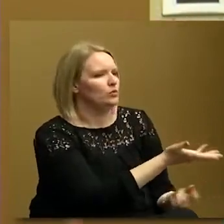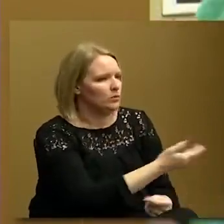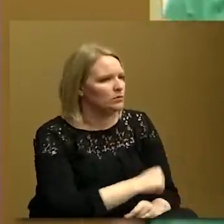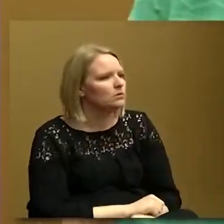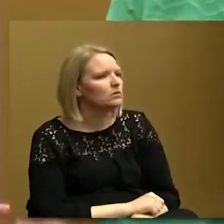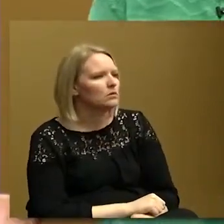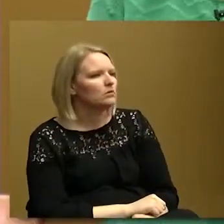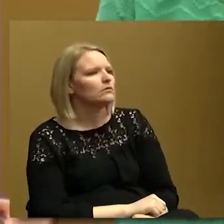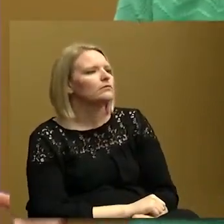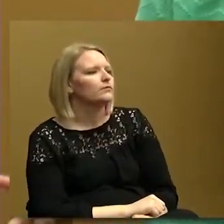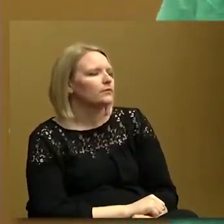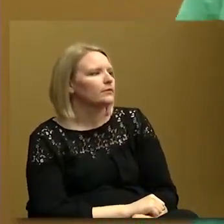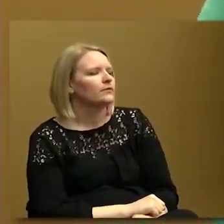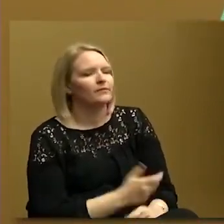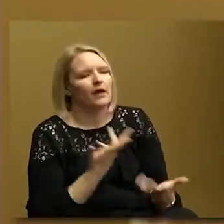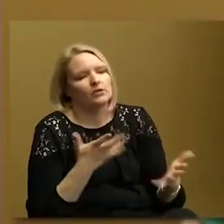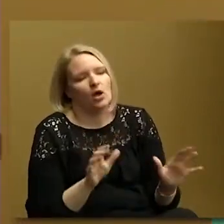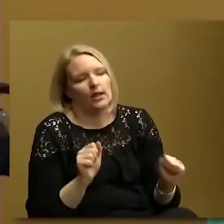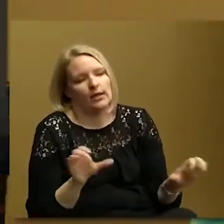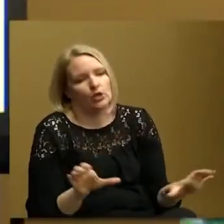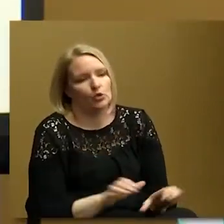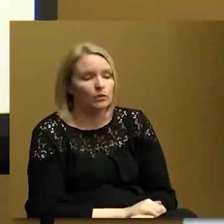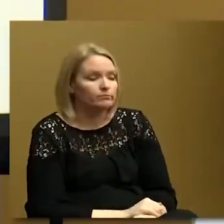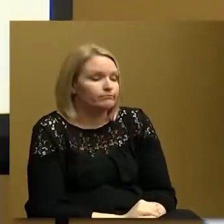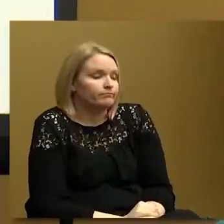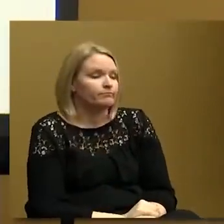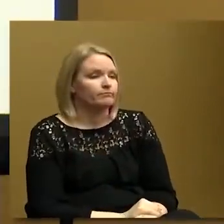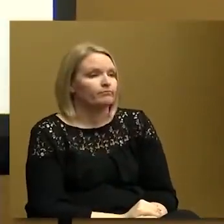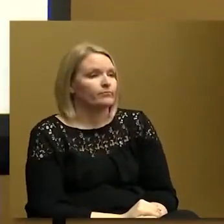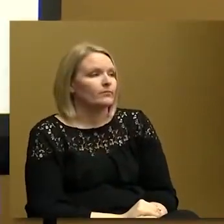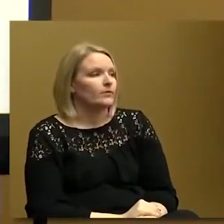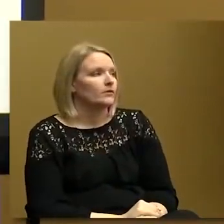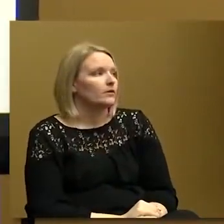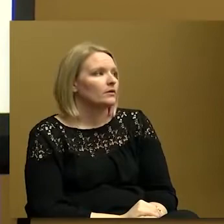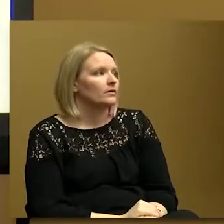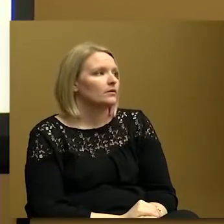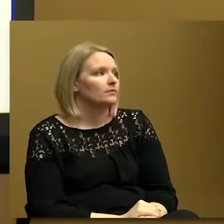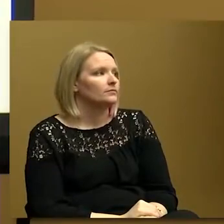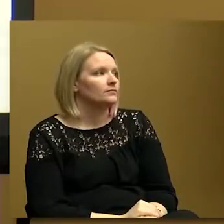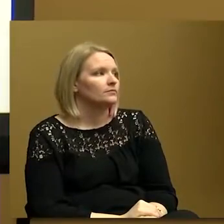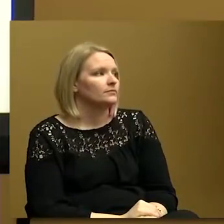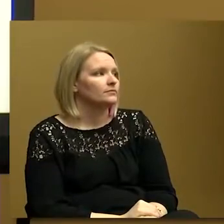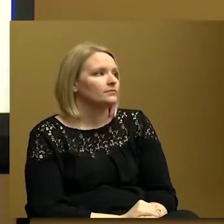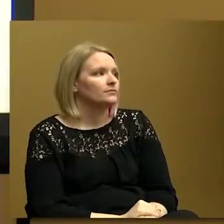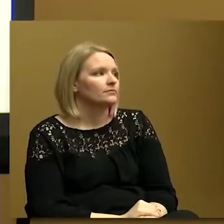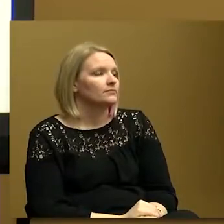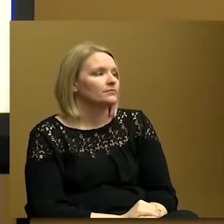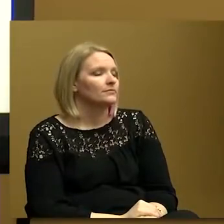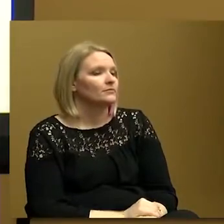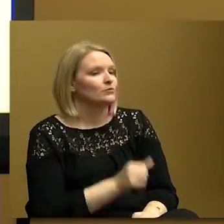that's all I can do. That's all I got. Remember, I'm a sub.